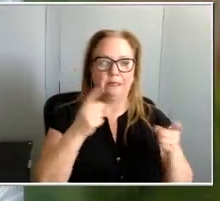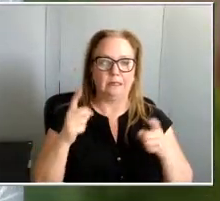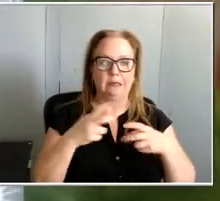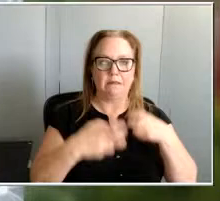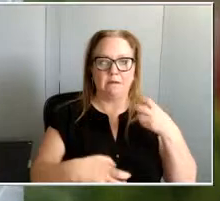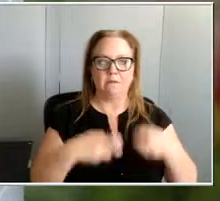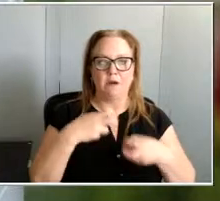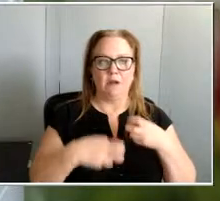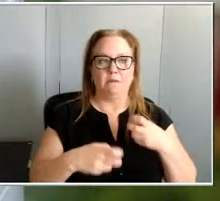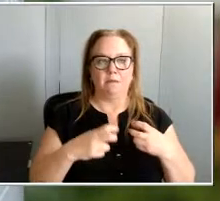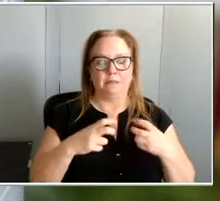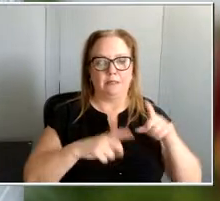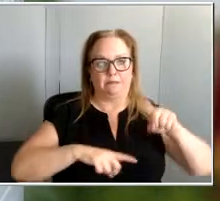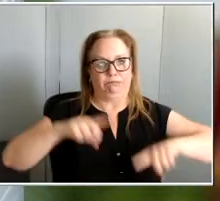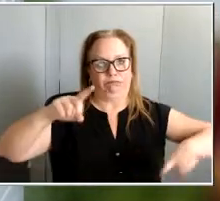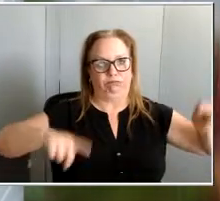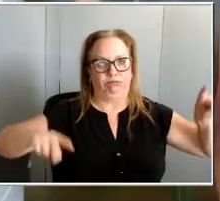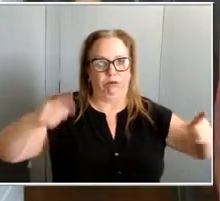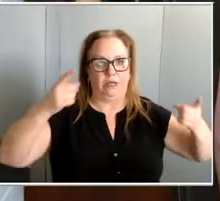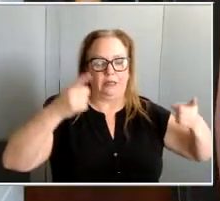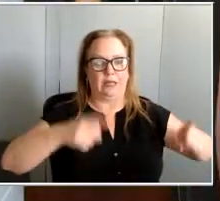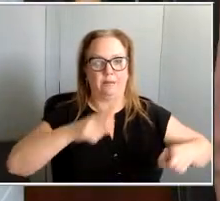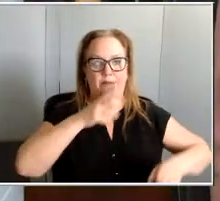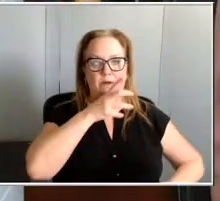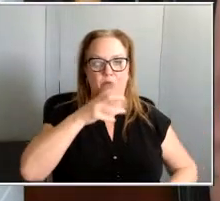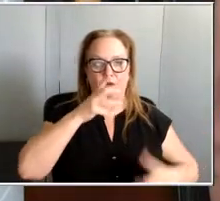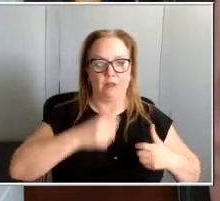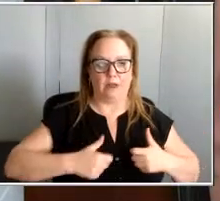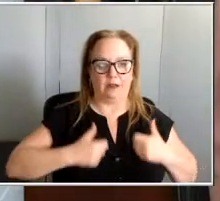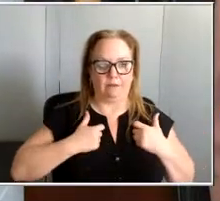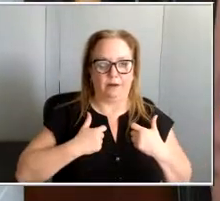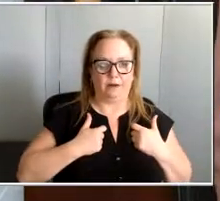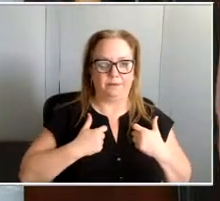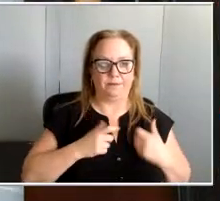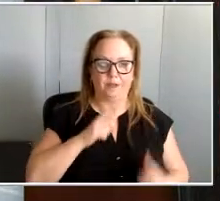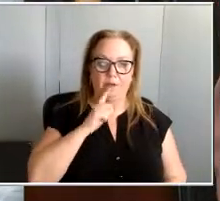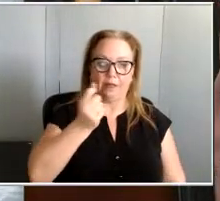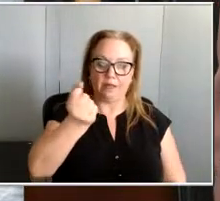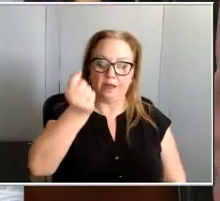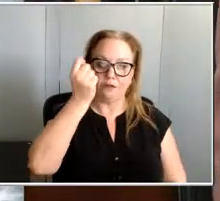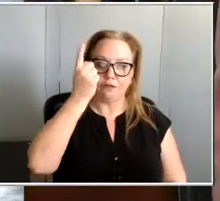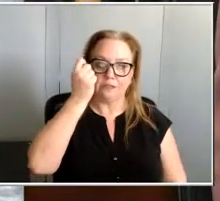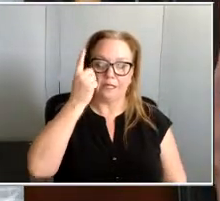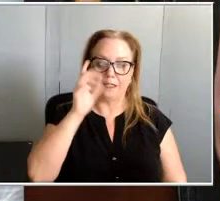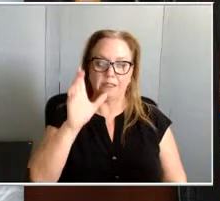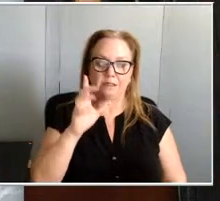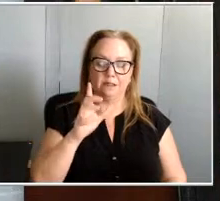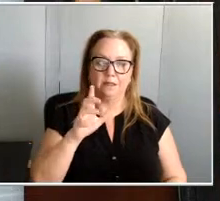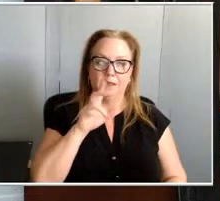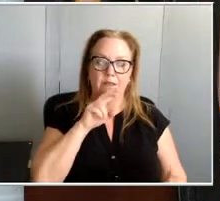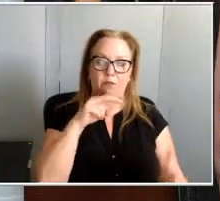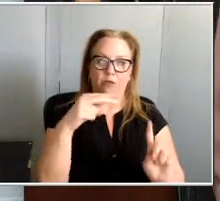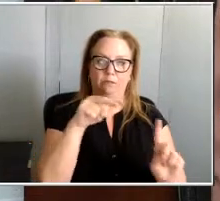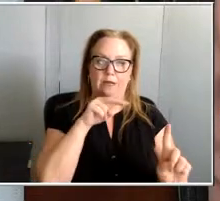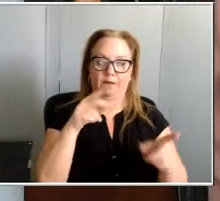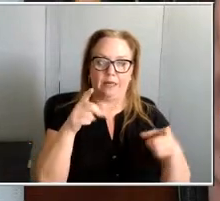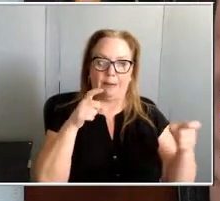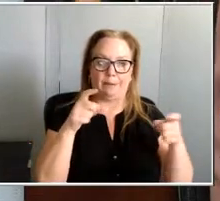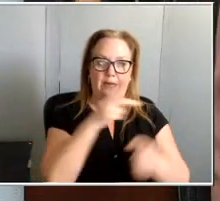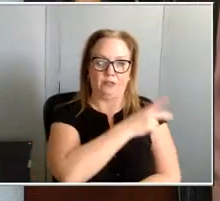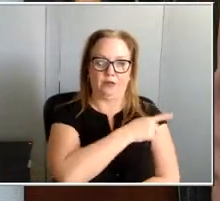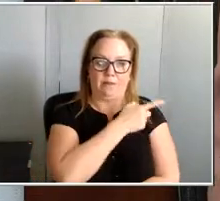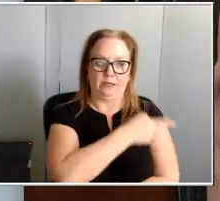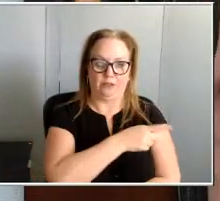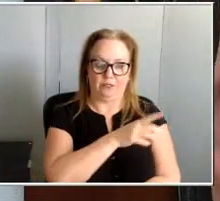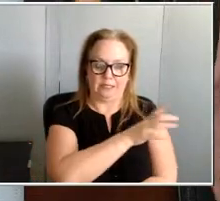and disparities that occur in rural life. He really understands where they're coming from in terms of managing patients in the clinic,